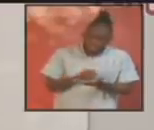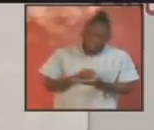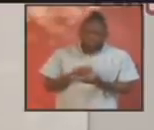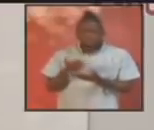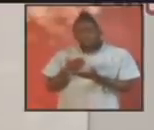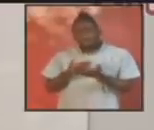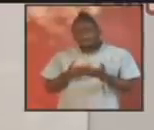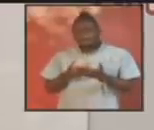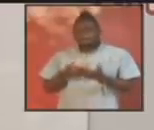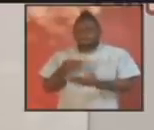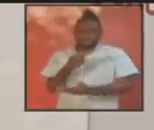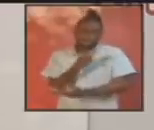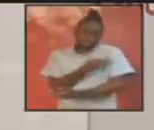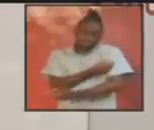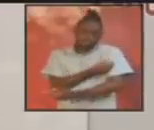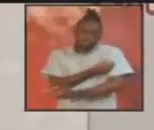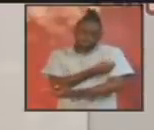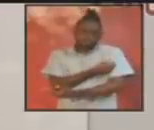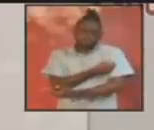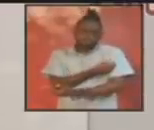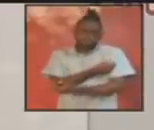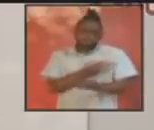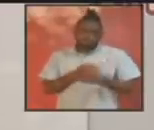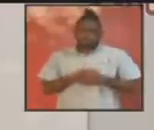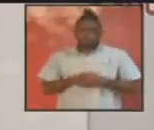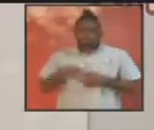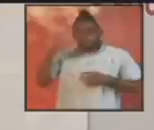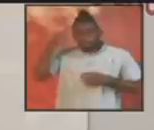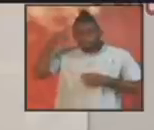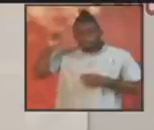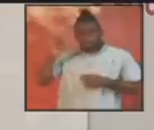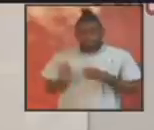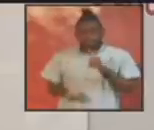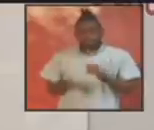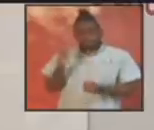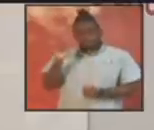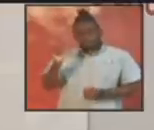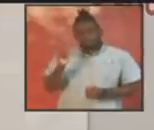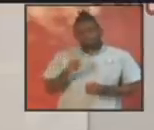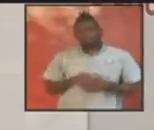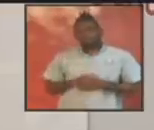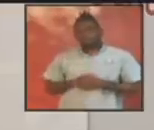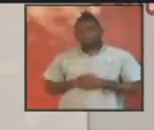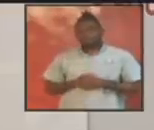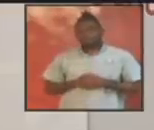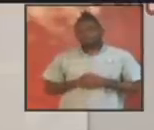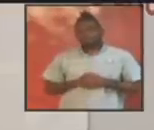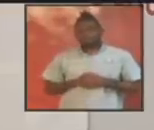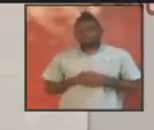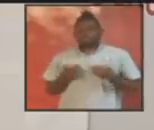provision of Covishield vaccines for Trinidad and Tobago. Those discussions are